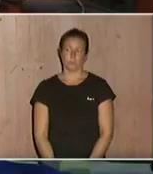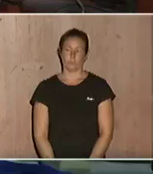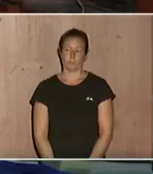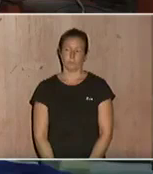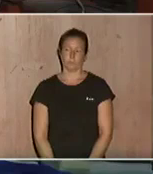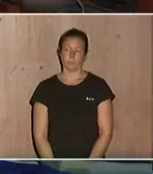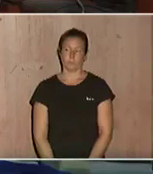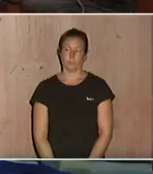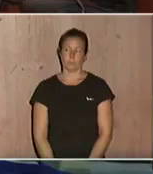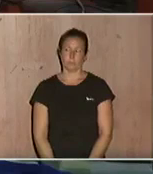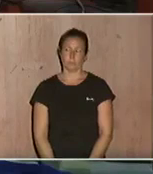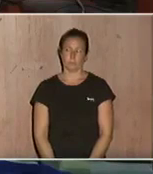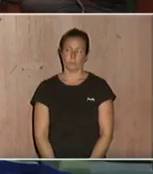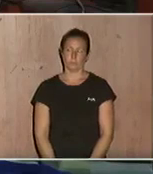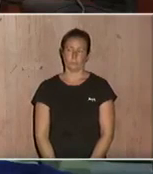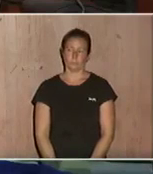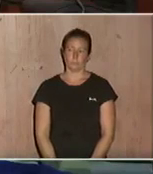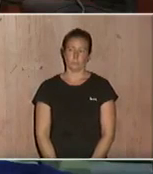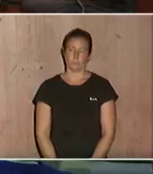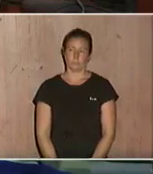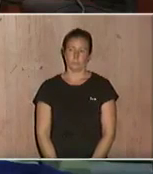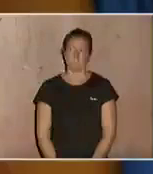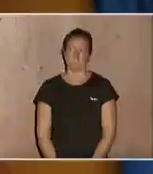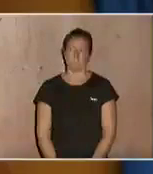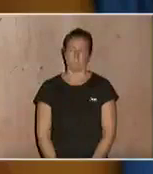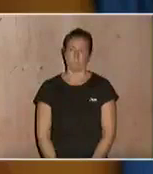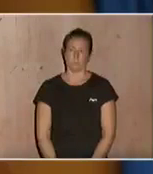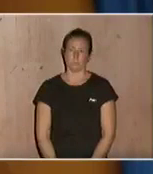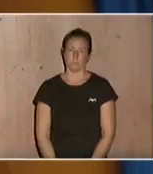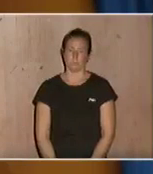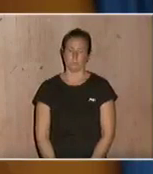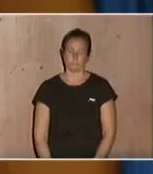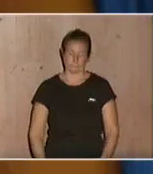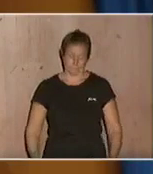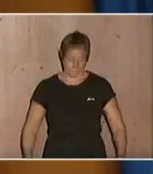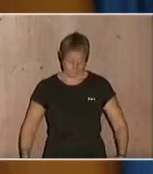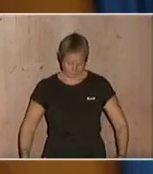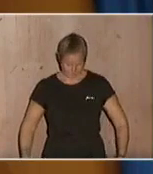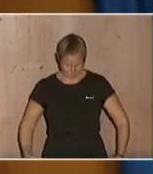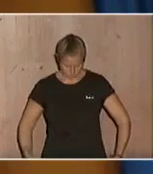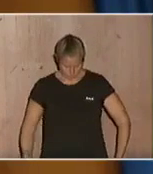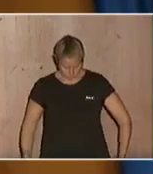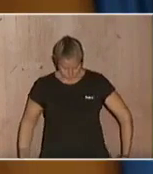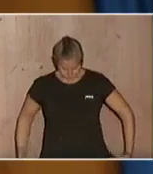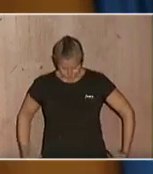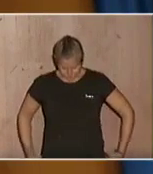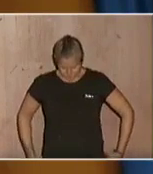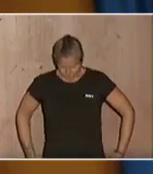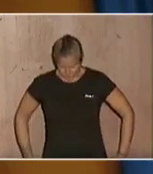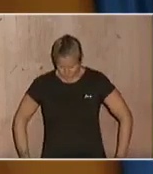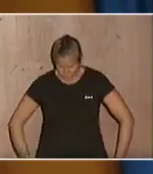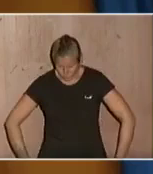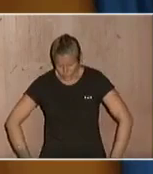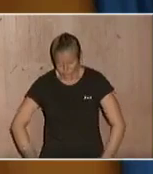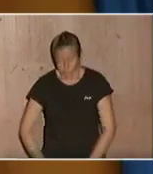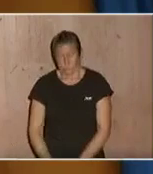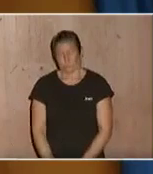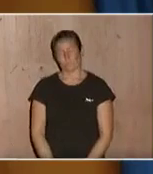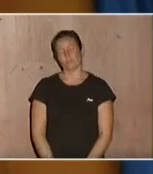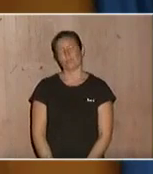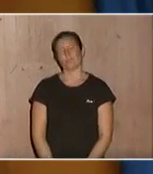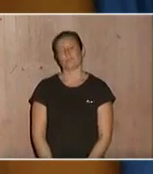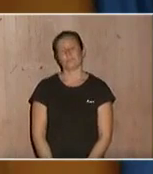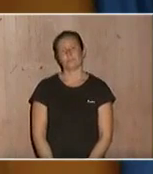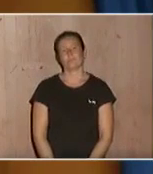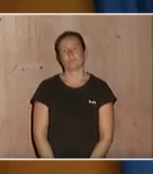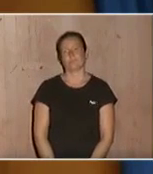tax revenues, and natural resources. The mere perception on unfairness is often a threat to the